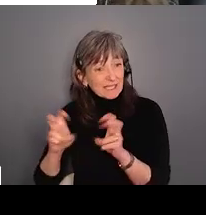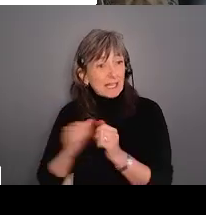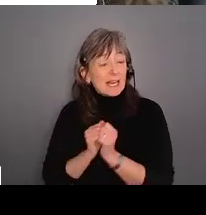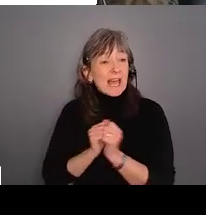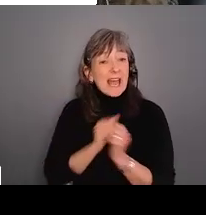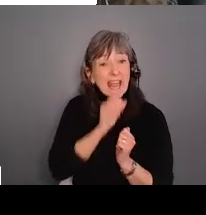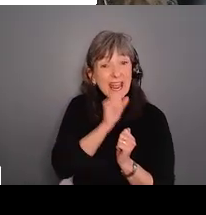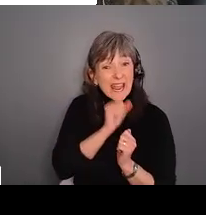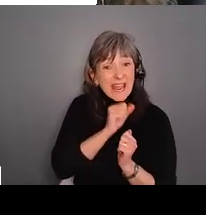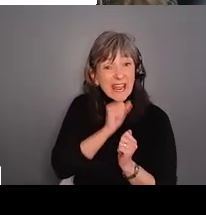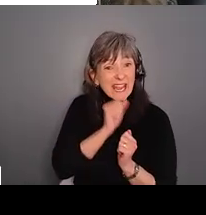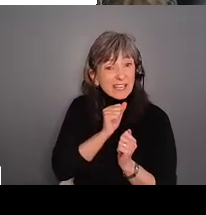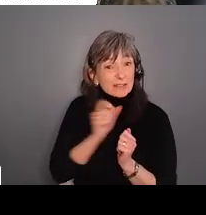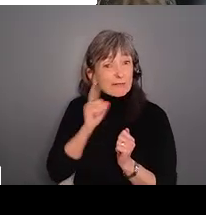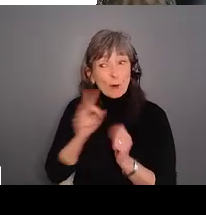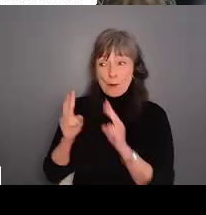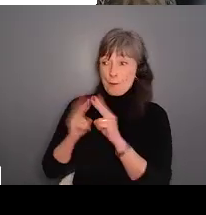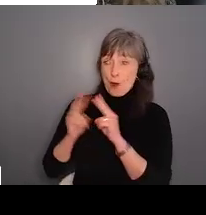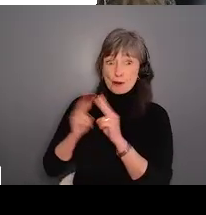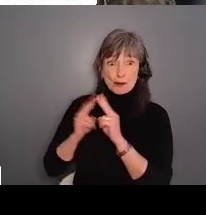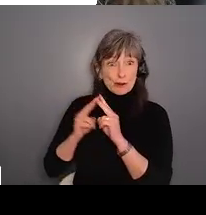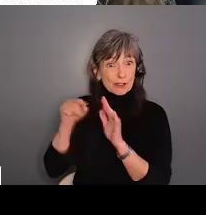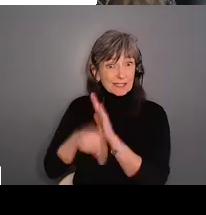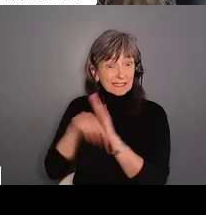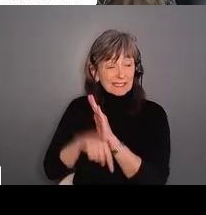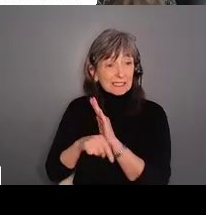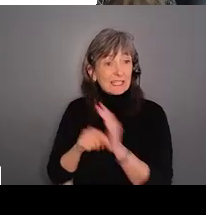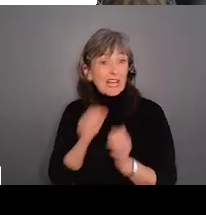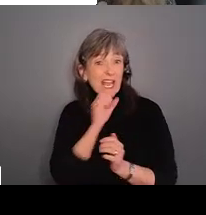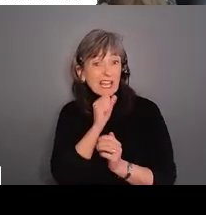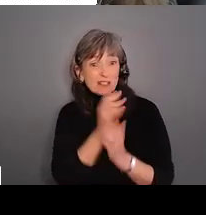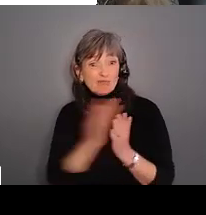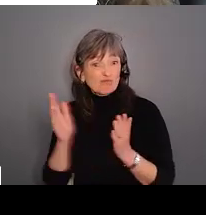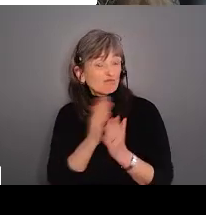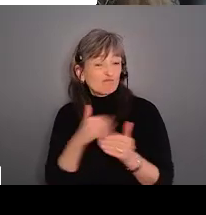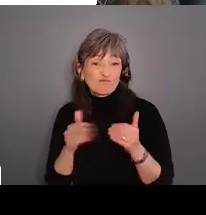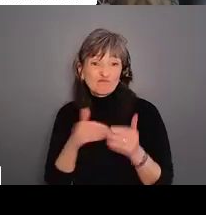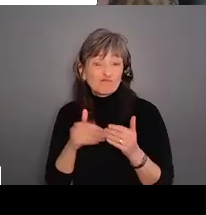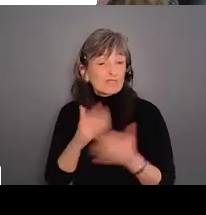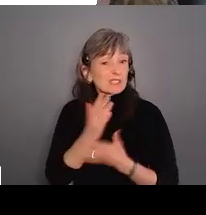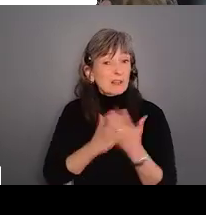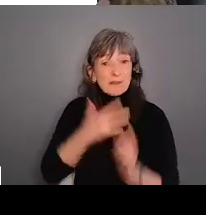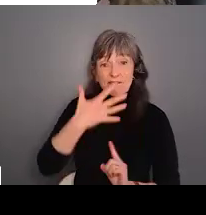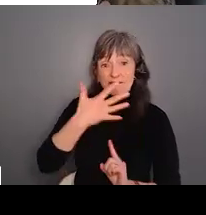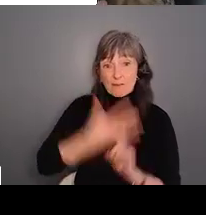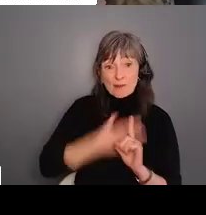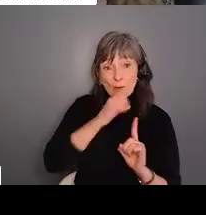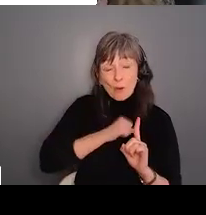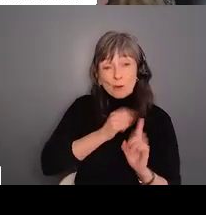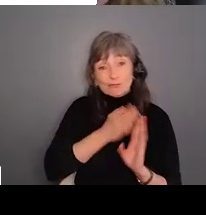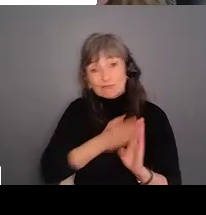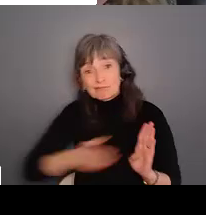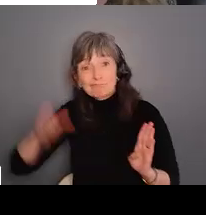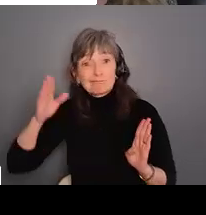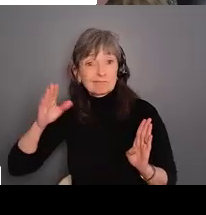discrimination with intimate partner homicide. You know, we see victims ranging from 5 months old all the way to 91 years